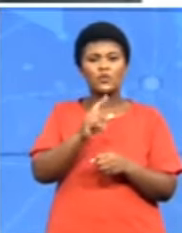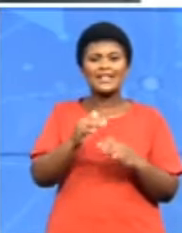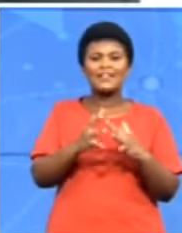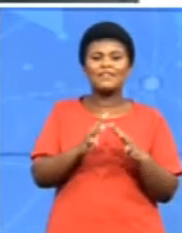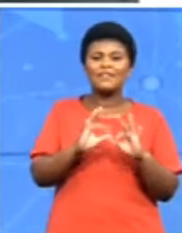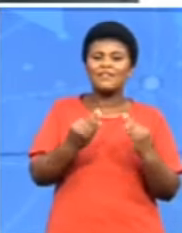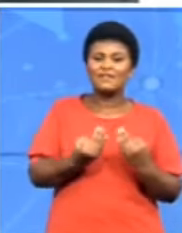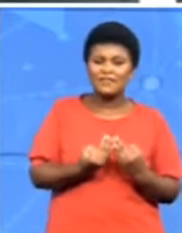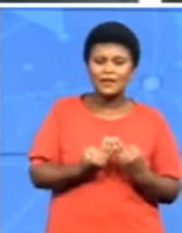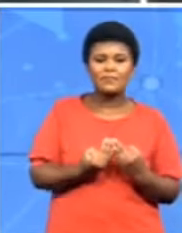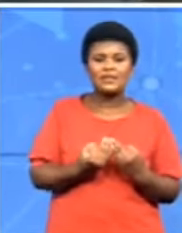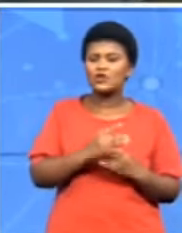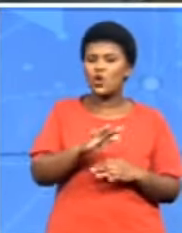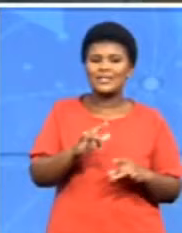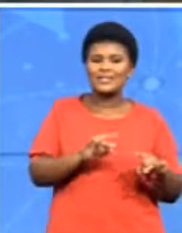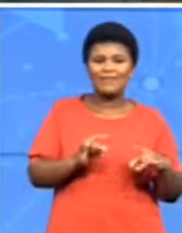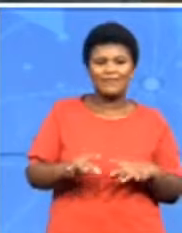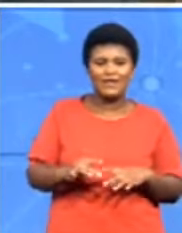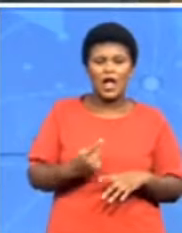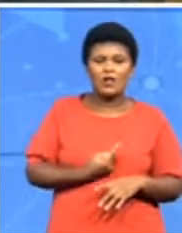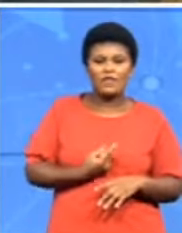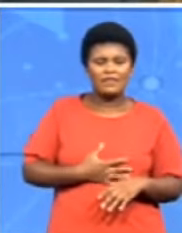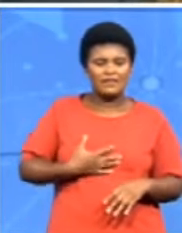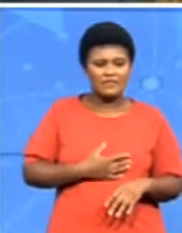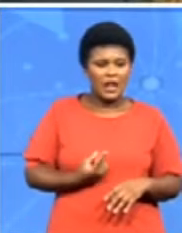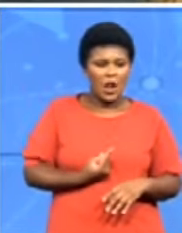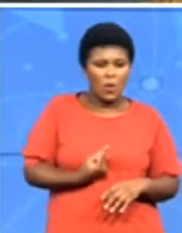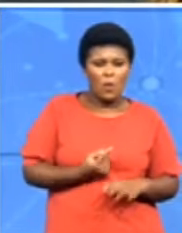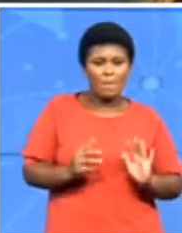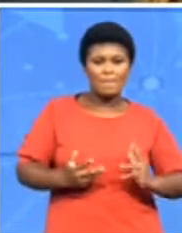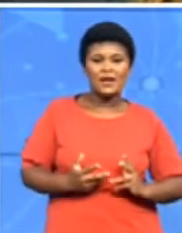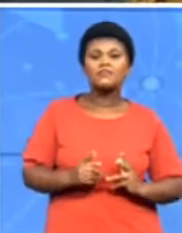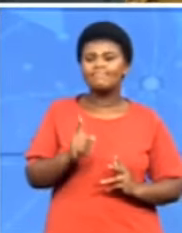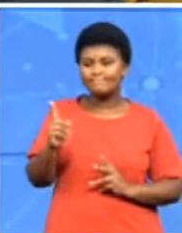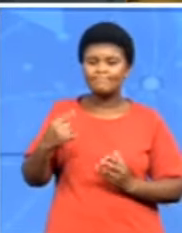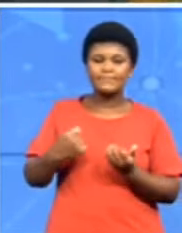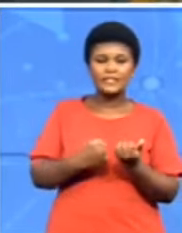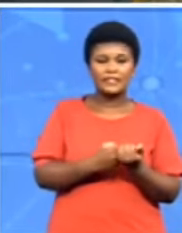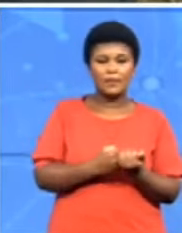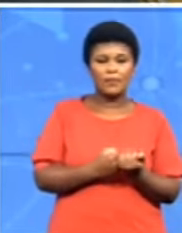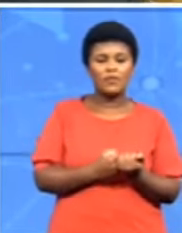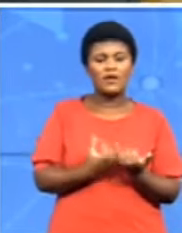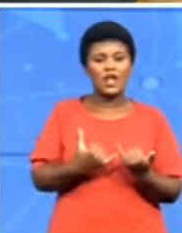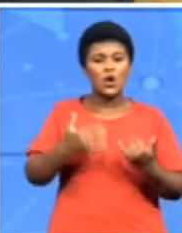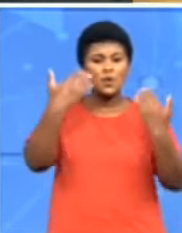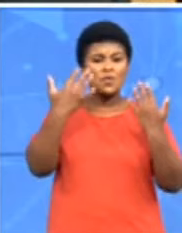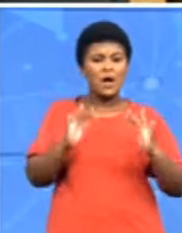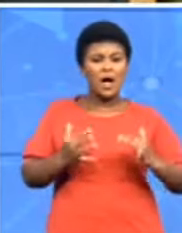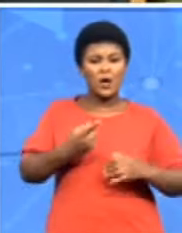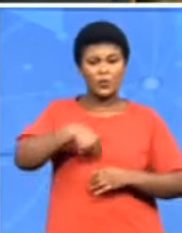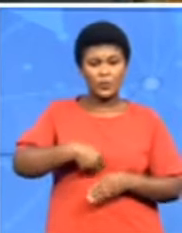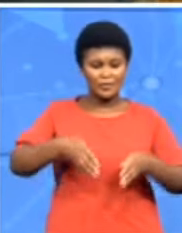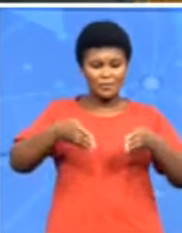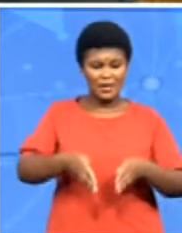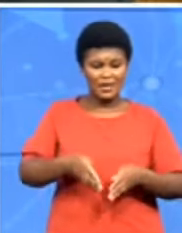this double jeopardy, this double pain of not knowing how are they going to bury their loved ones. Government has come in there